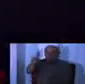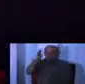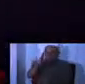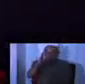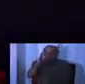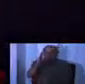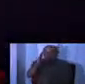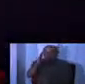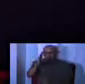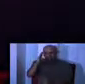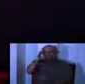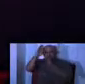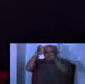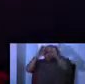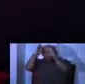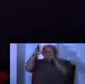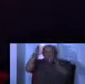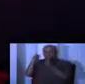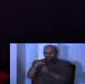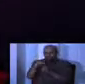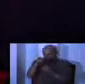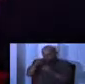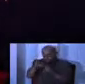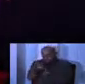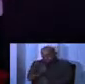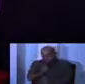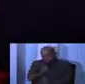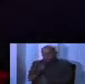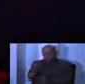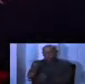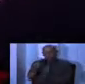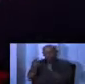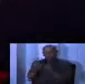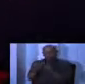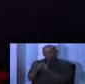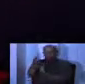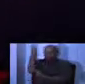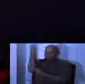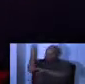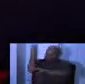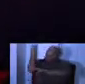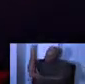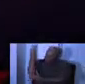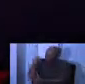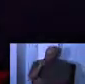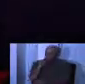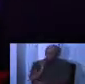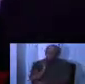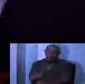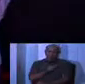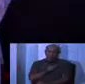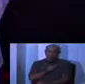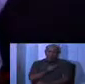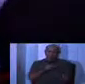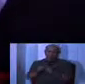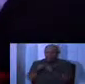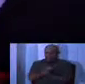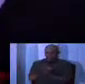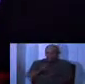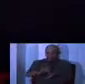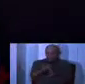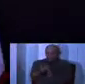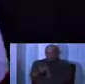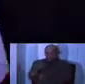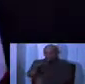creation. And so we reminded ourselves of the gifts that were placed under the tree, not by us, but by the Jesus that